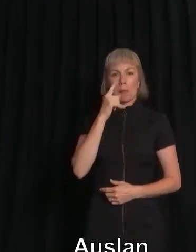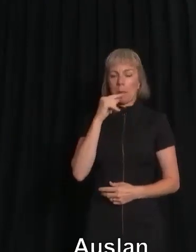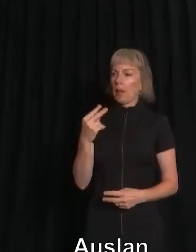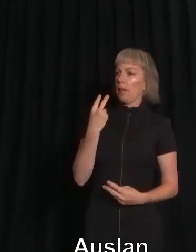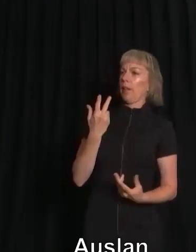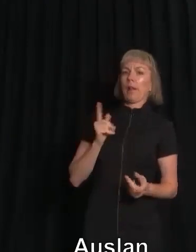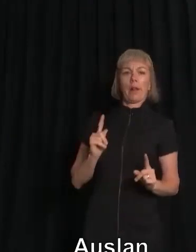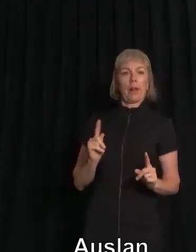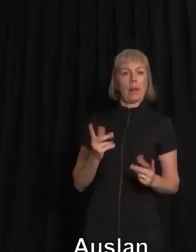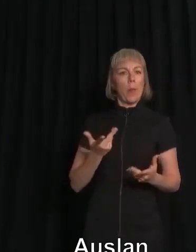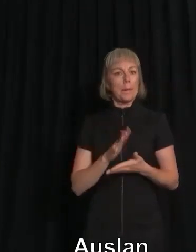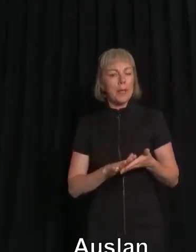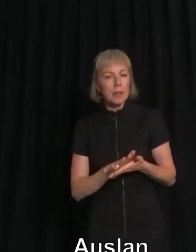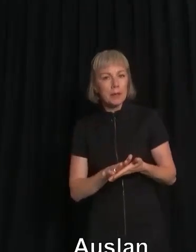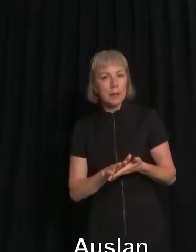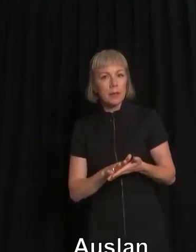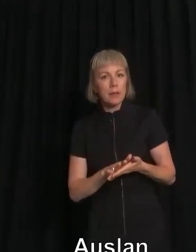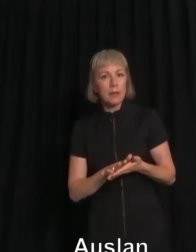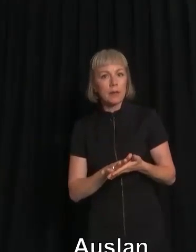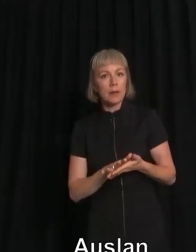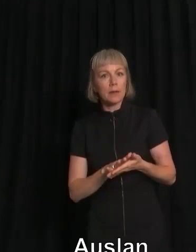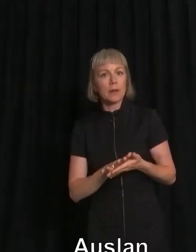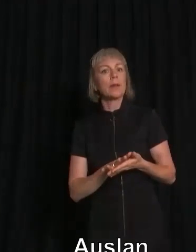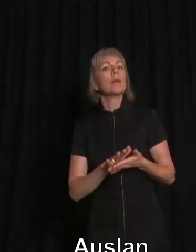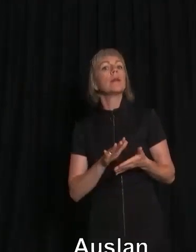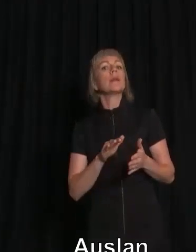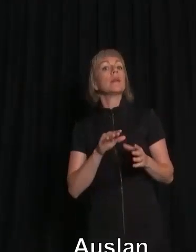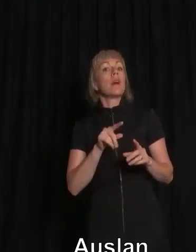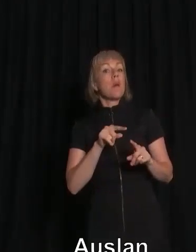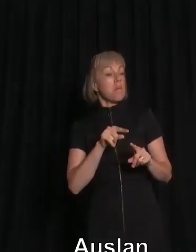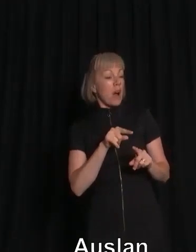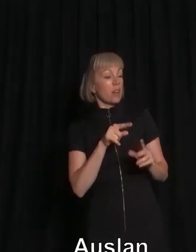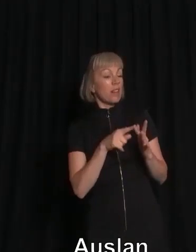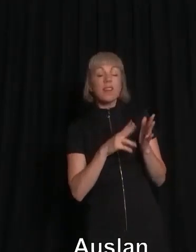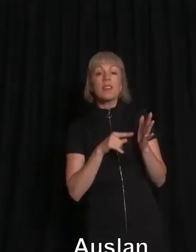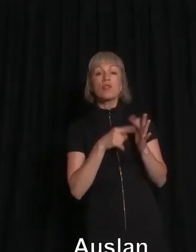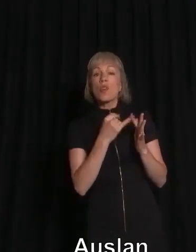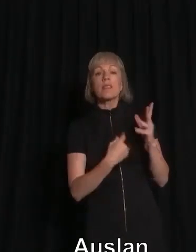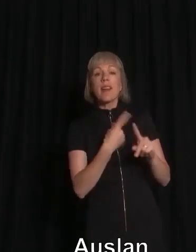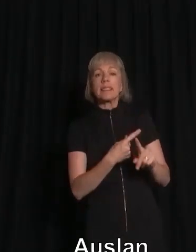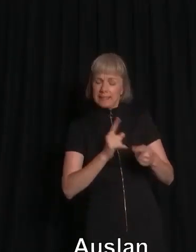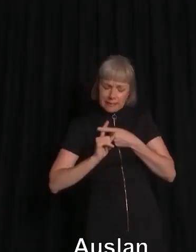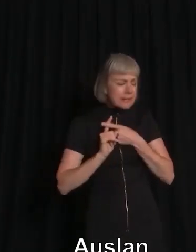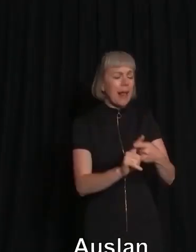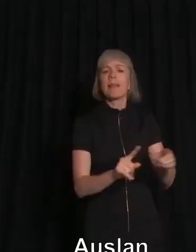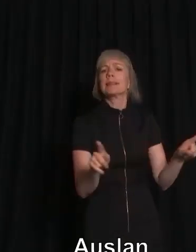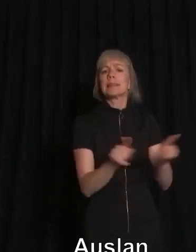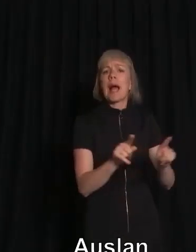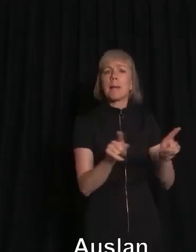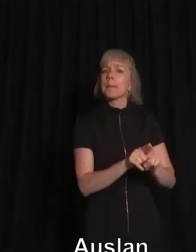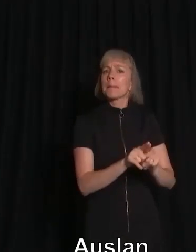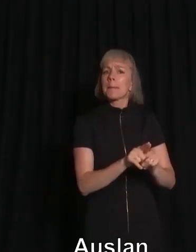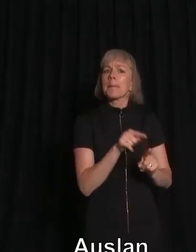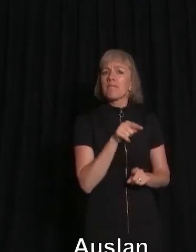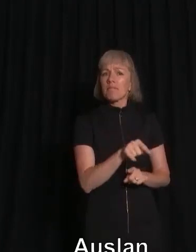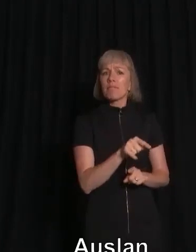think this is still the same for intersex persons. For trans persons, this has changed over the